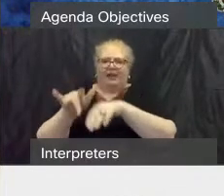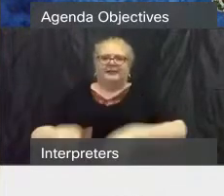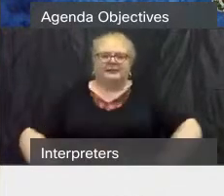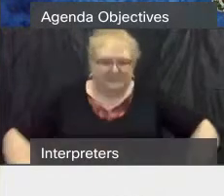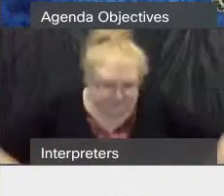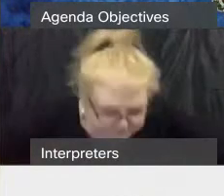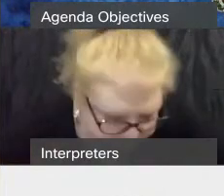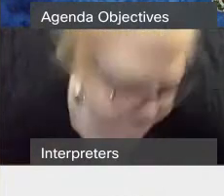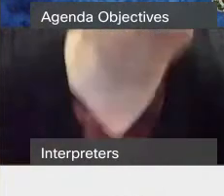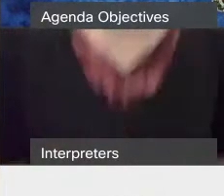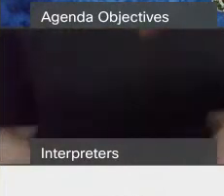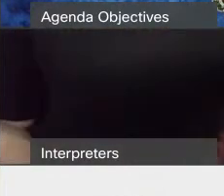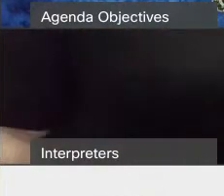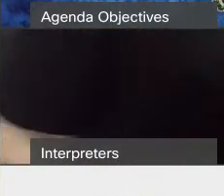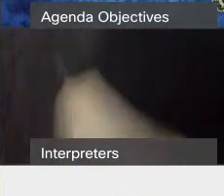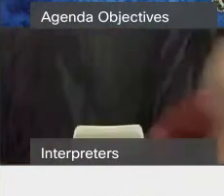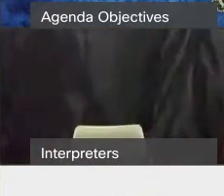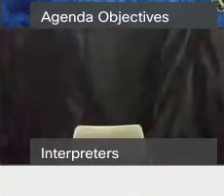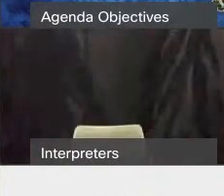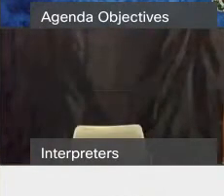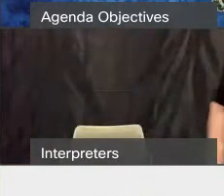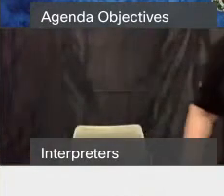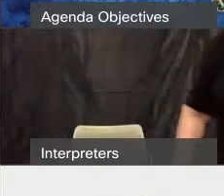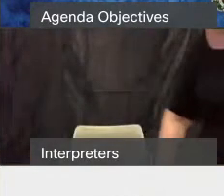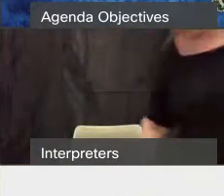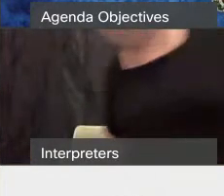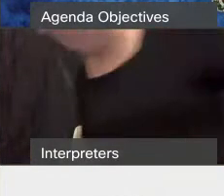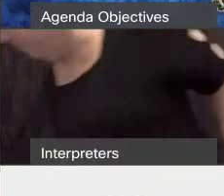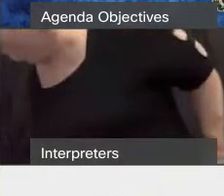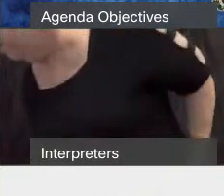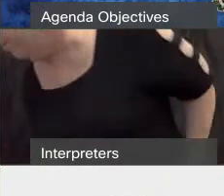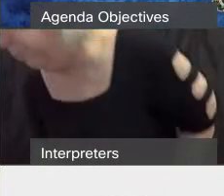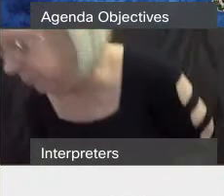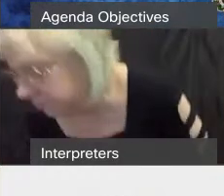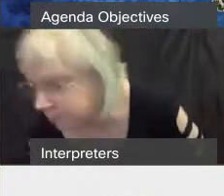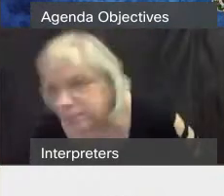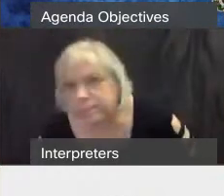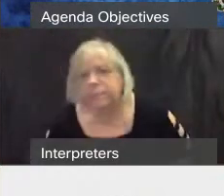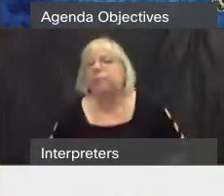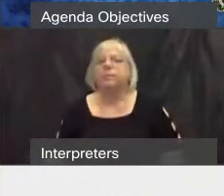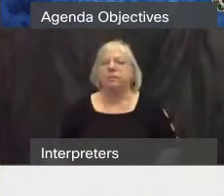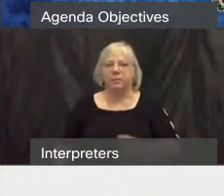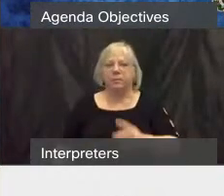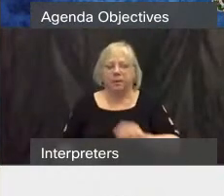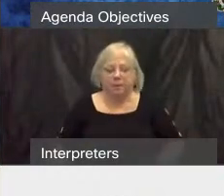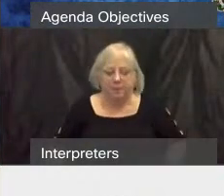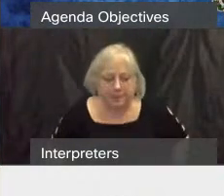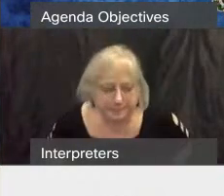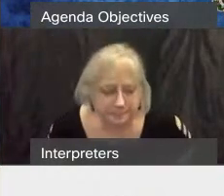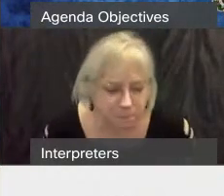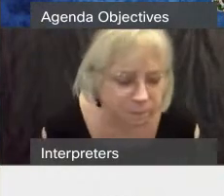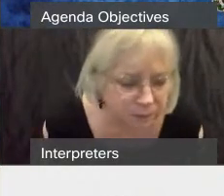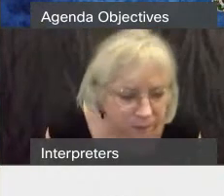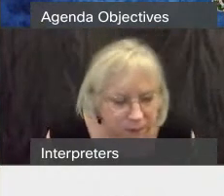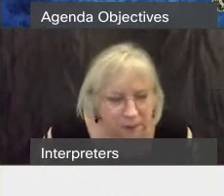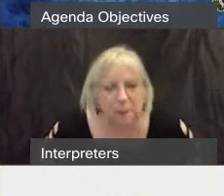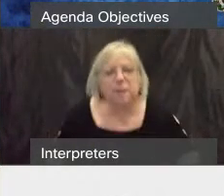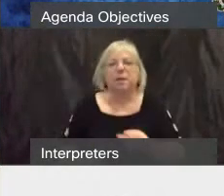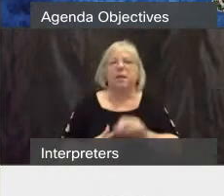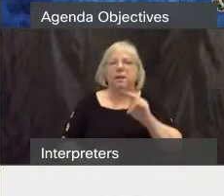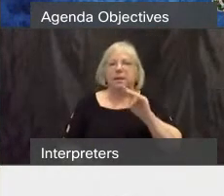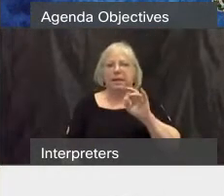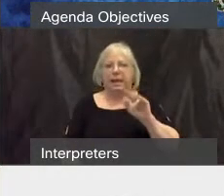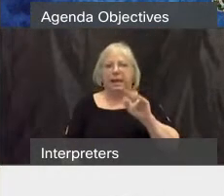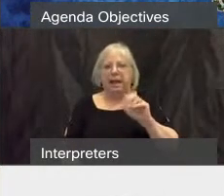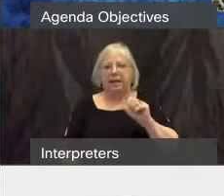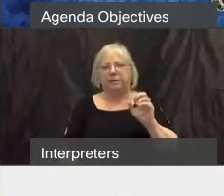So that nets then by the end of the year back down to our net personnel budget. So our vacancy savings, 6